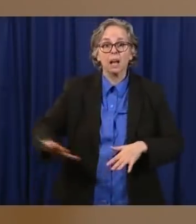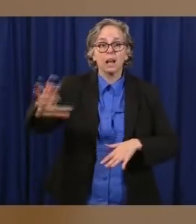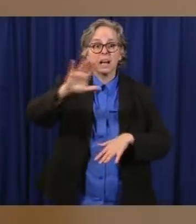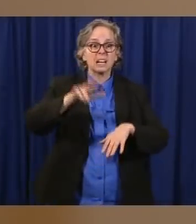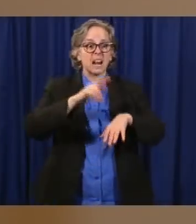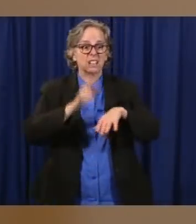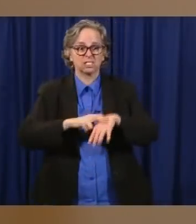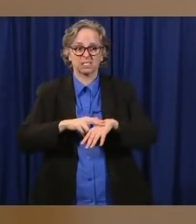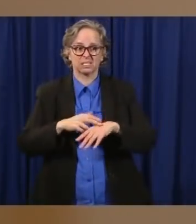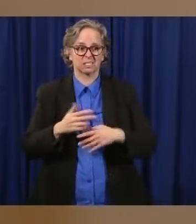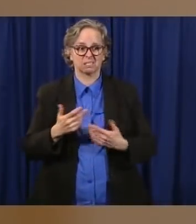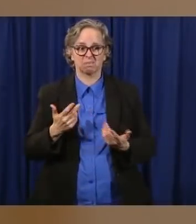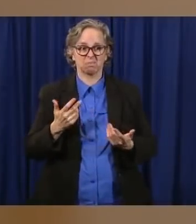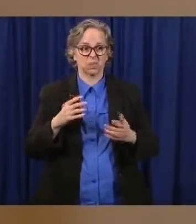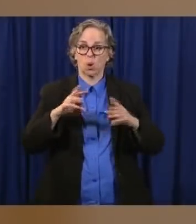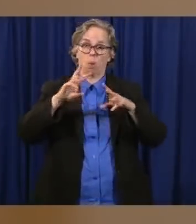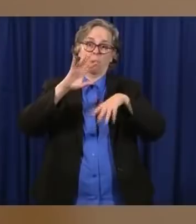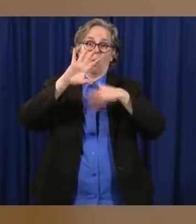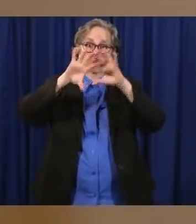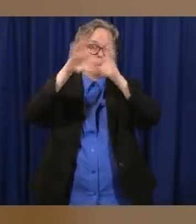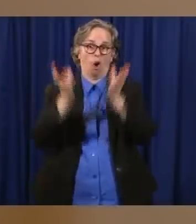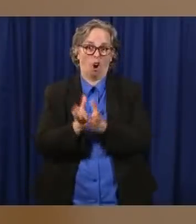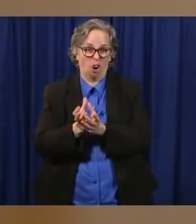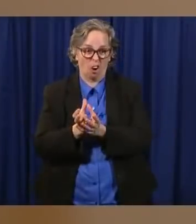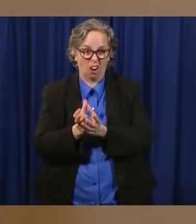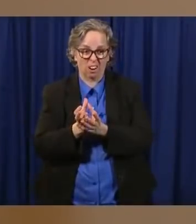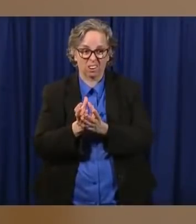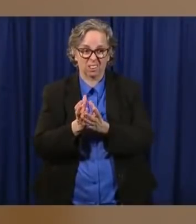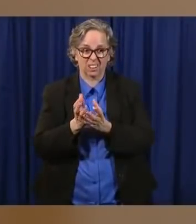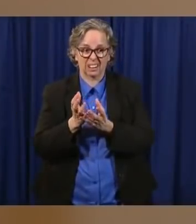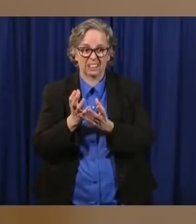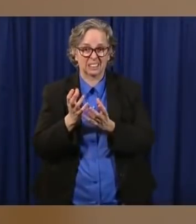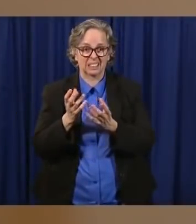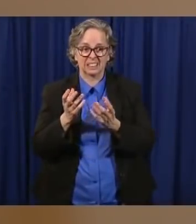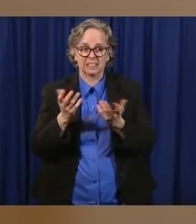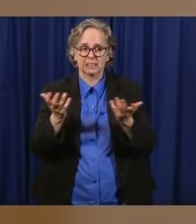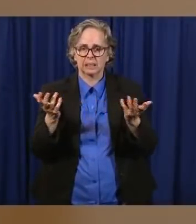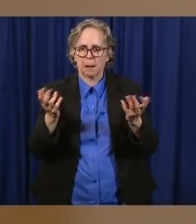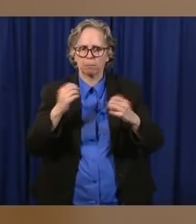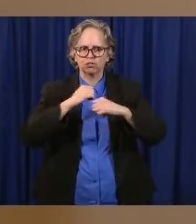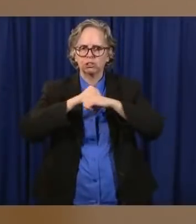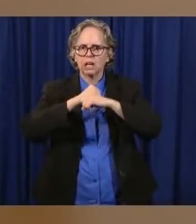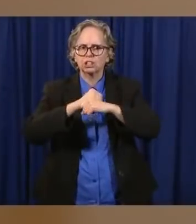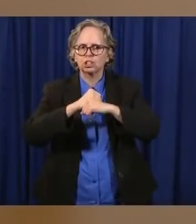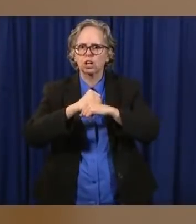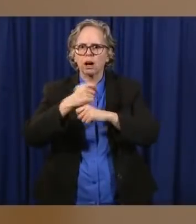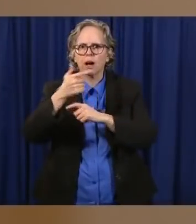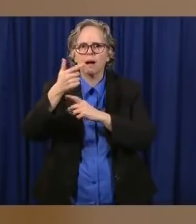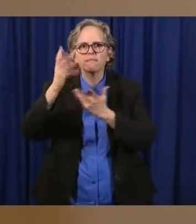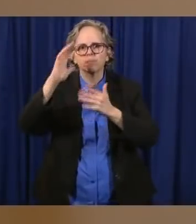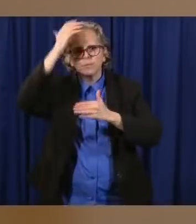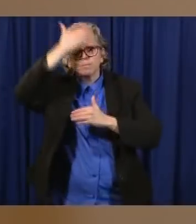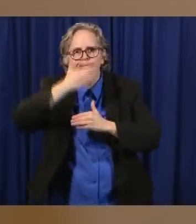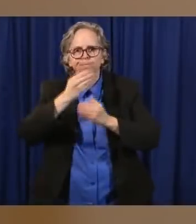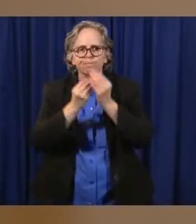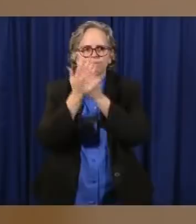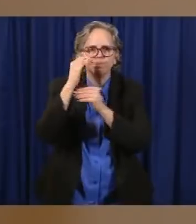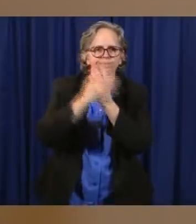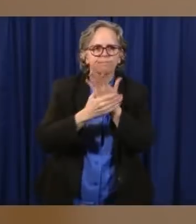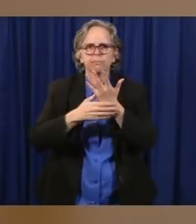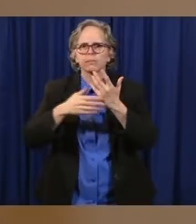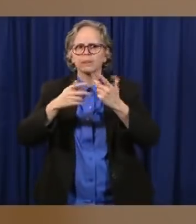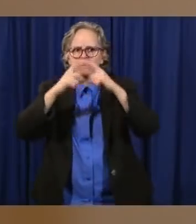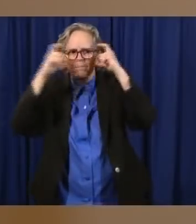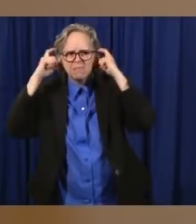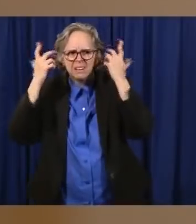talk about you can't do elective surgeries if you don't have the gear to gear up in, and we're saving the gear for everybody on the front line right now. It's